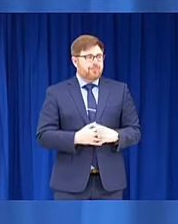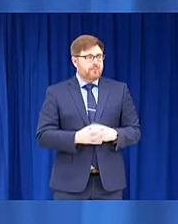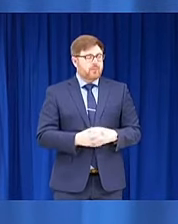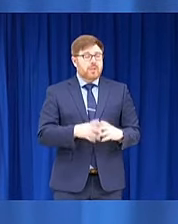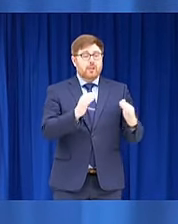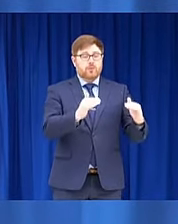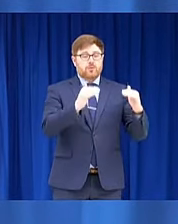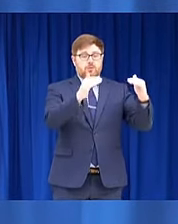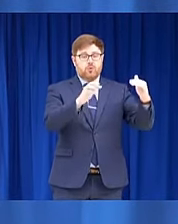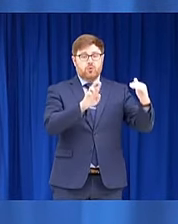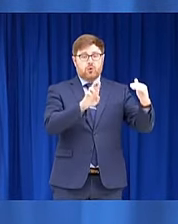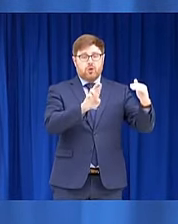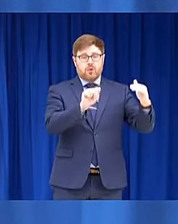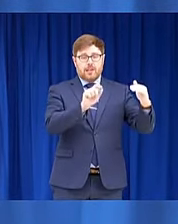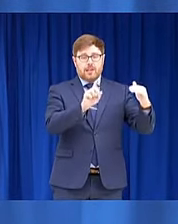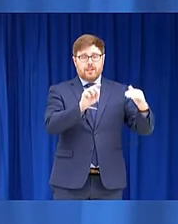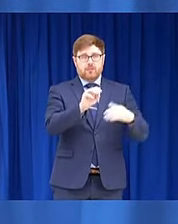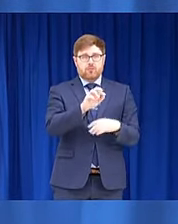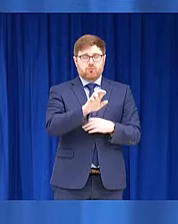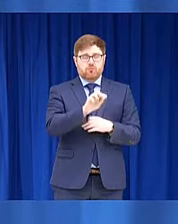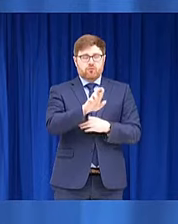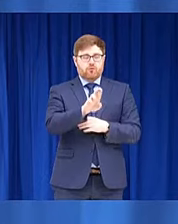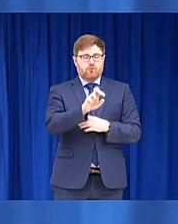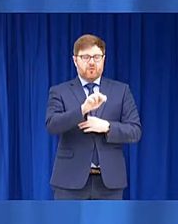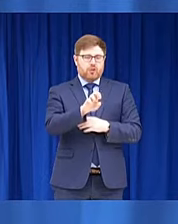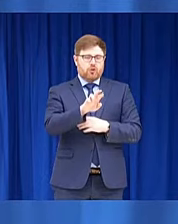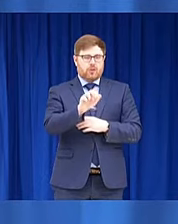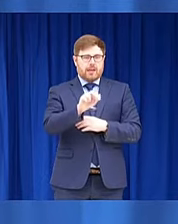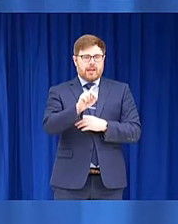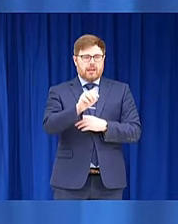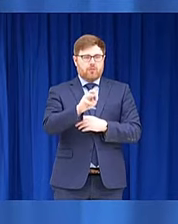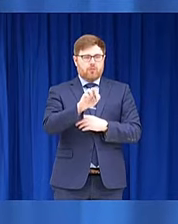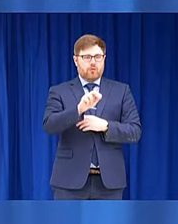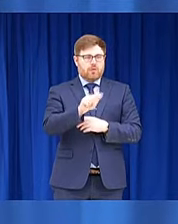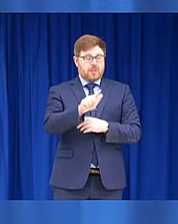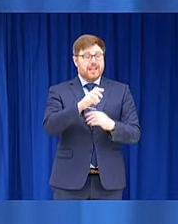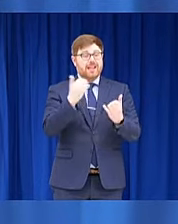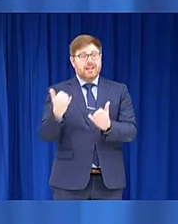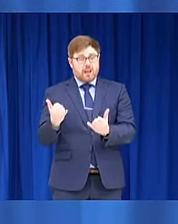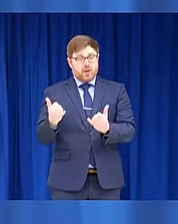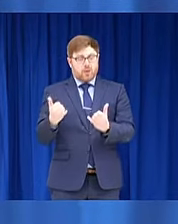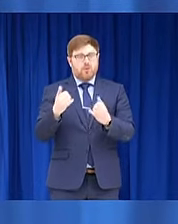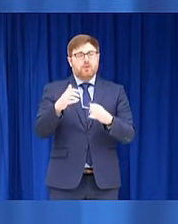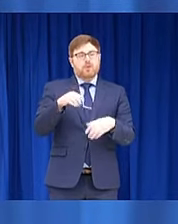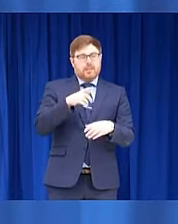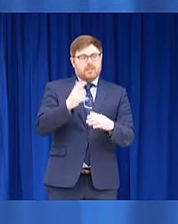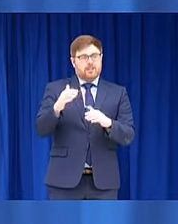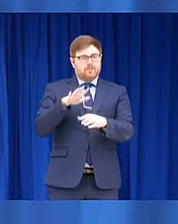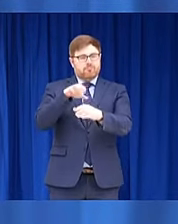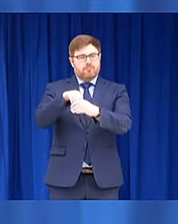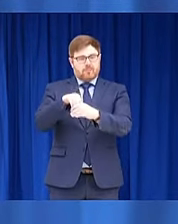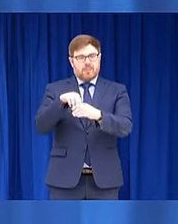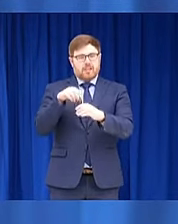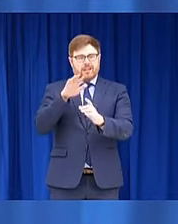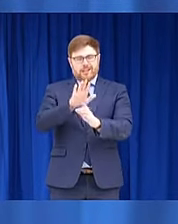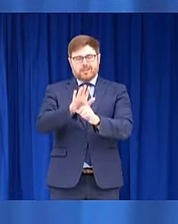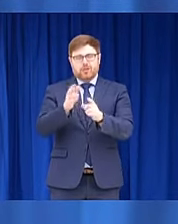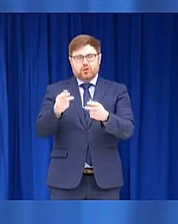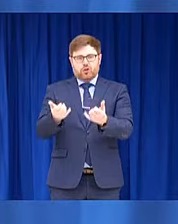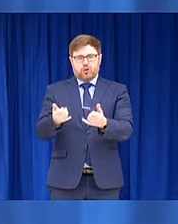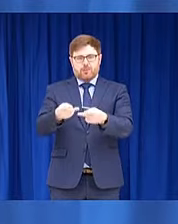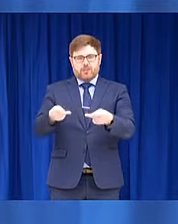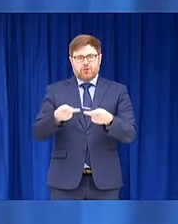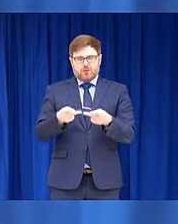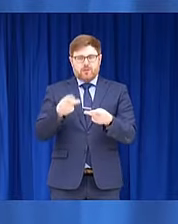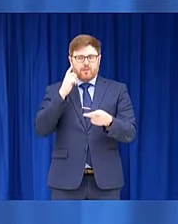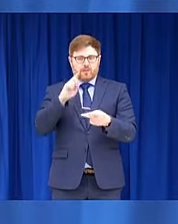in 2022 and now serves on active duty as Director of Operations in the Information Environment on the staff of the Chief of